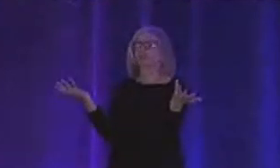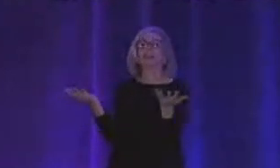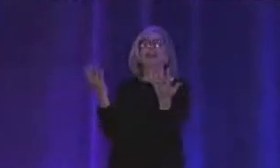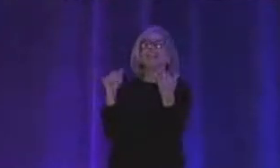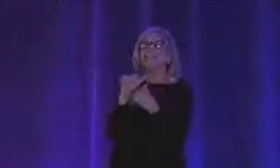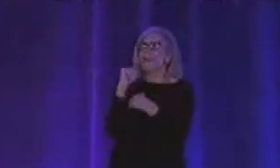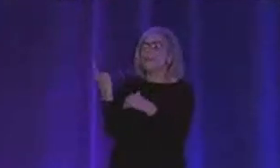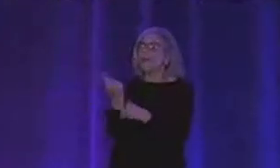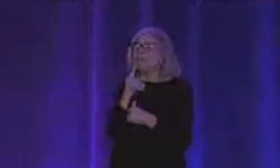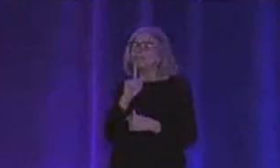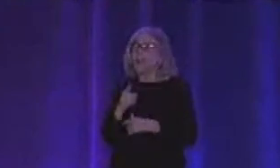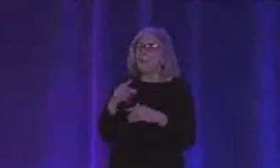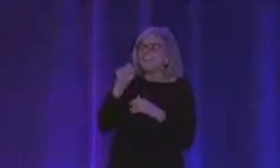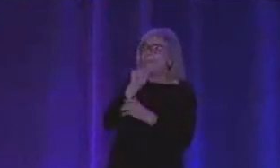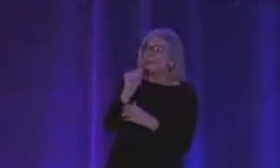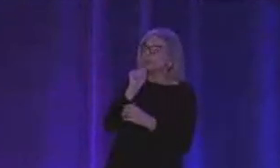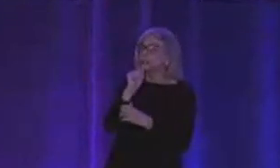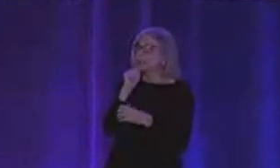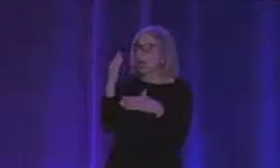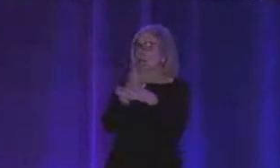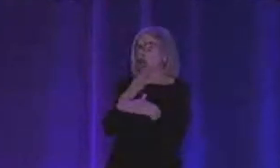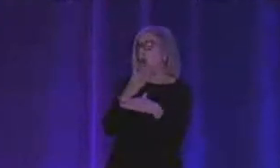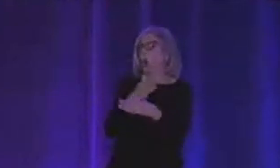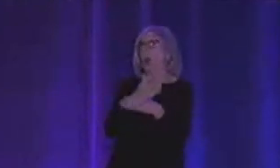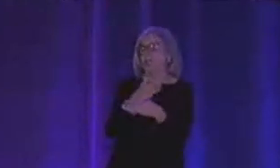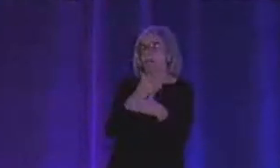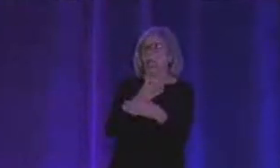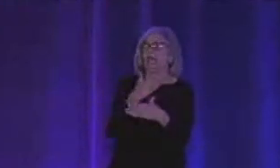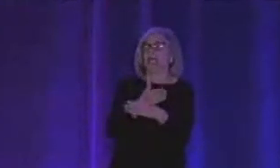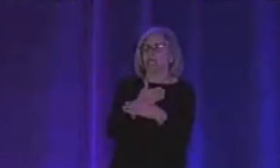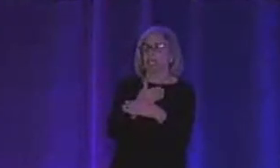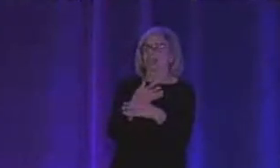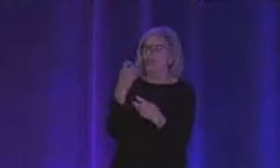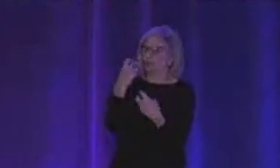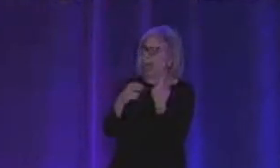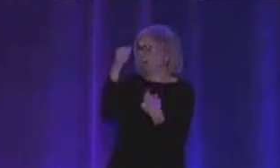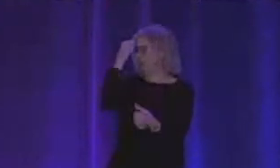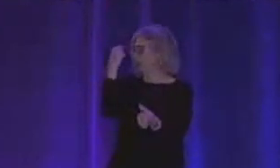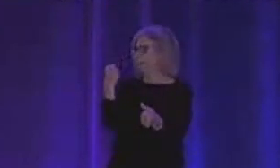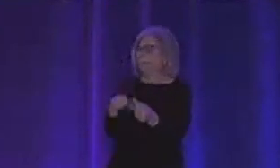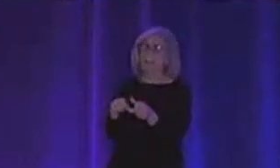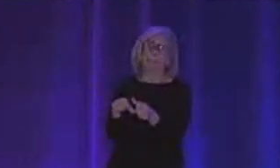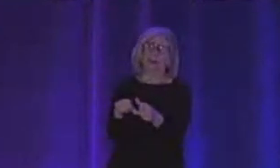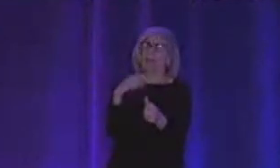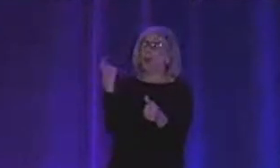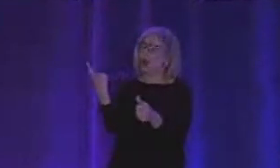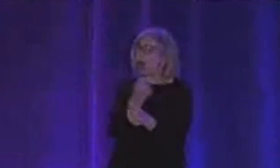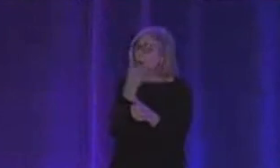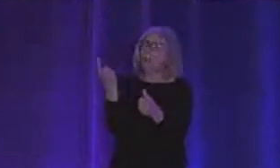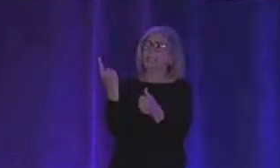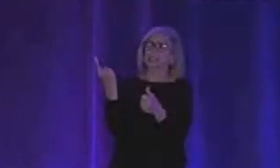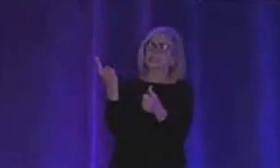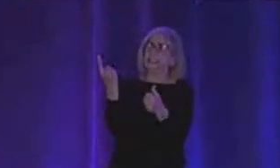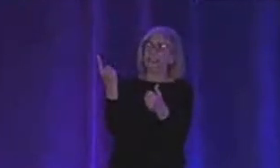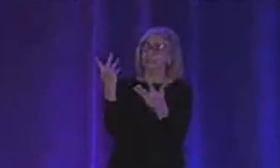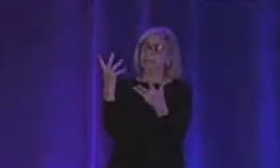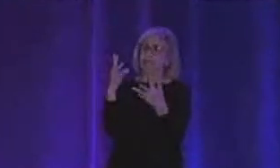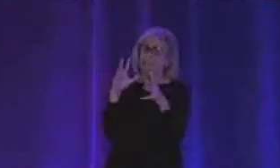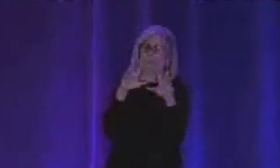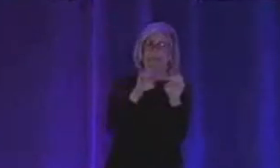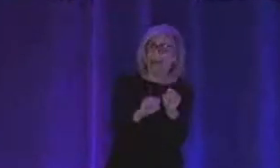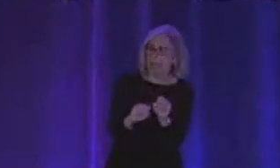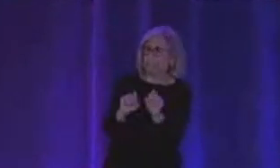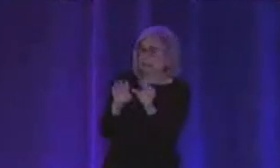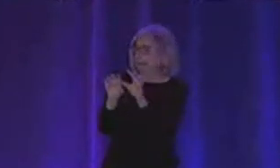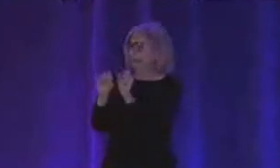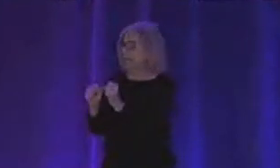And not only are passwords annoying to deal with, they're hard to remember. They're always getting attacked and